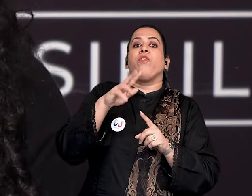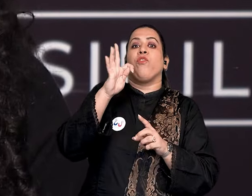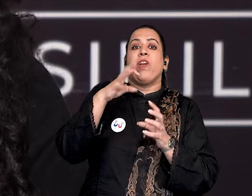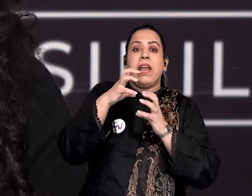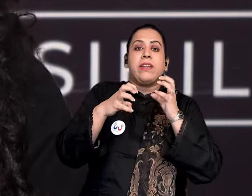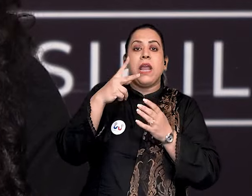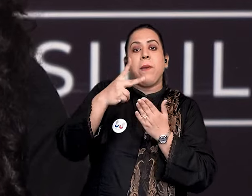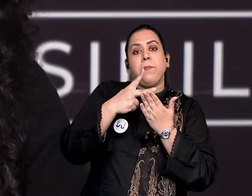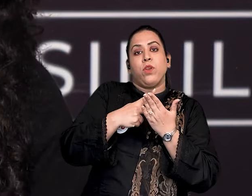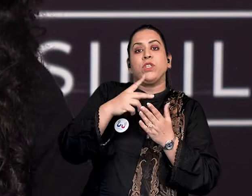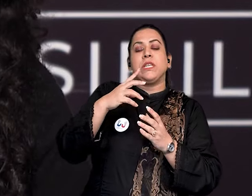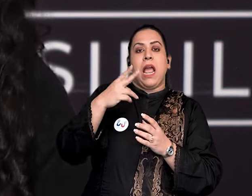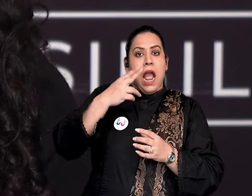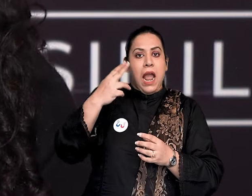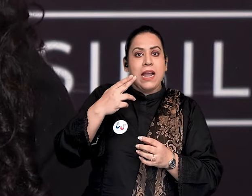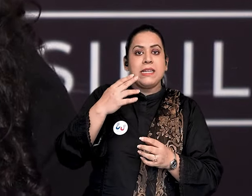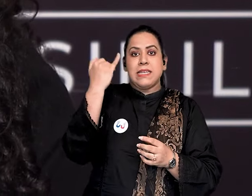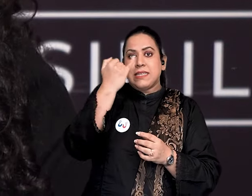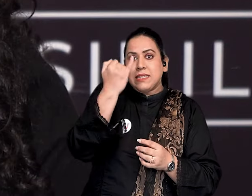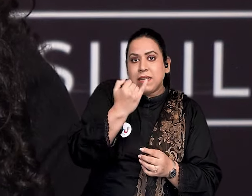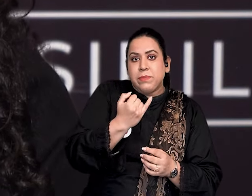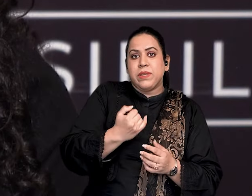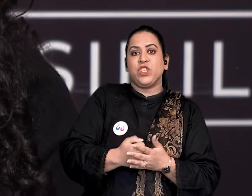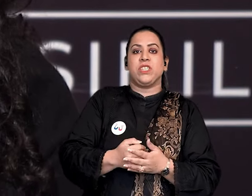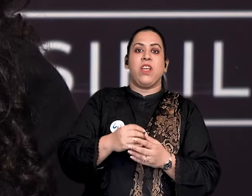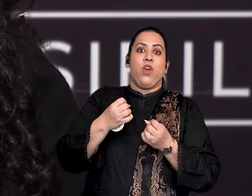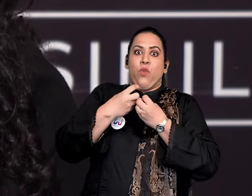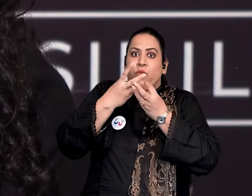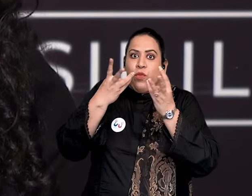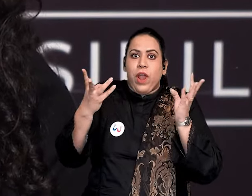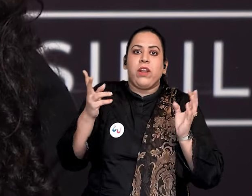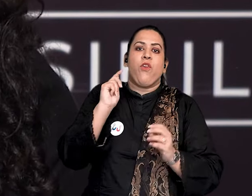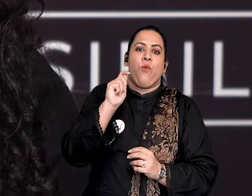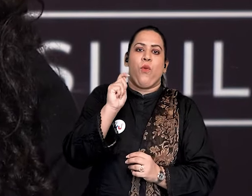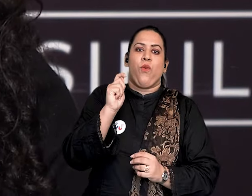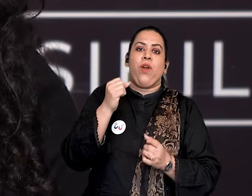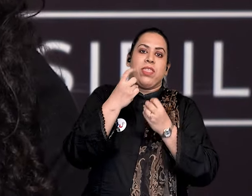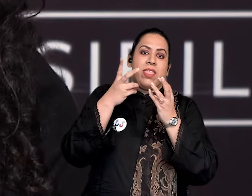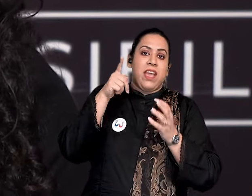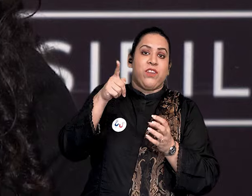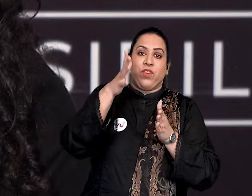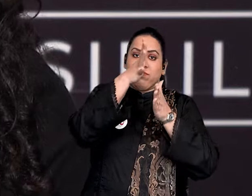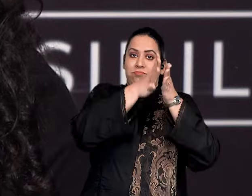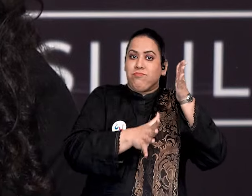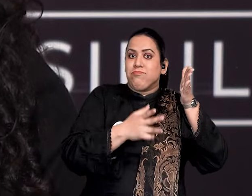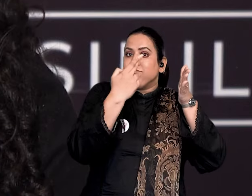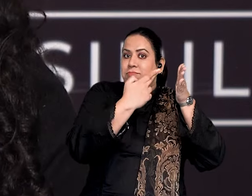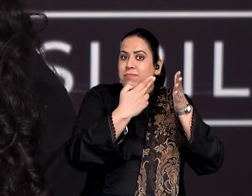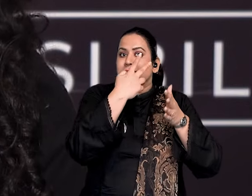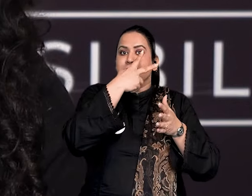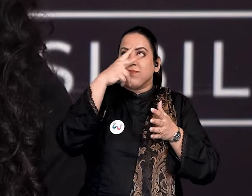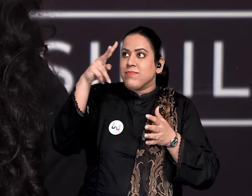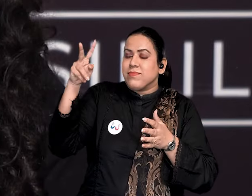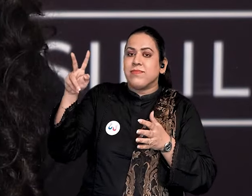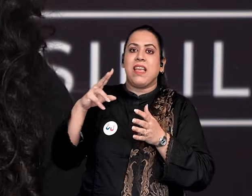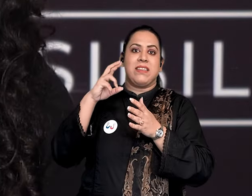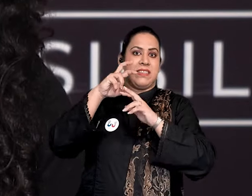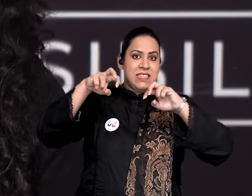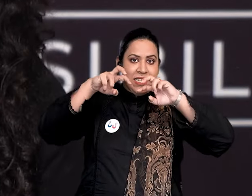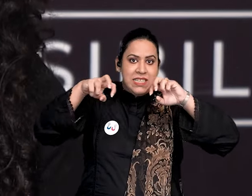that were displayed at the site of research, and secondly, the project has second layer that has a publication coming